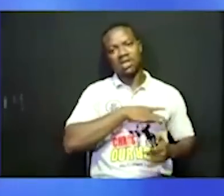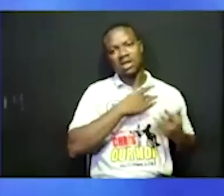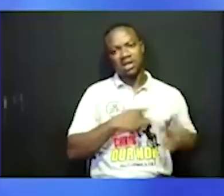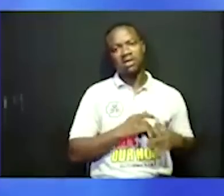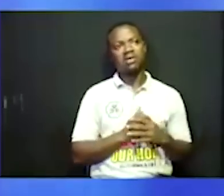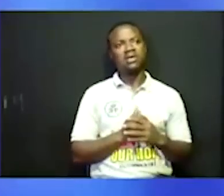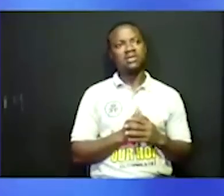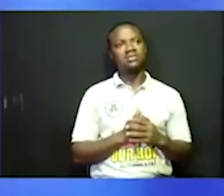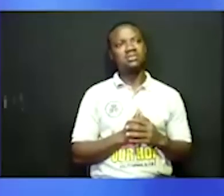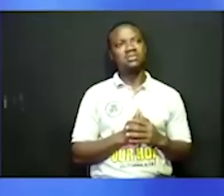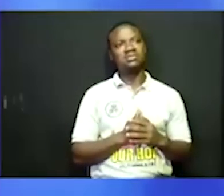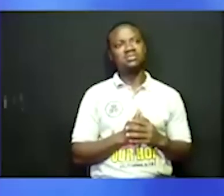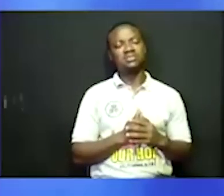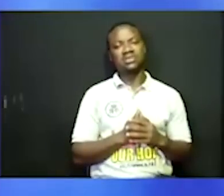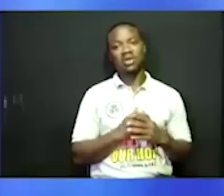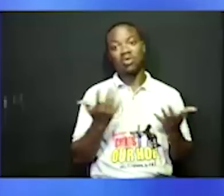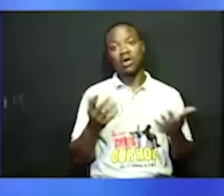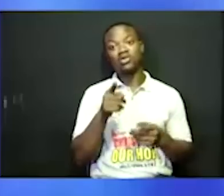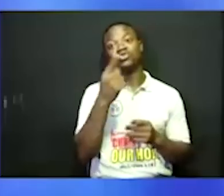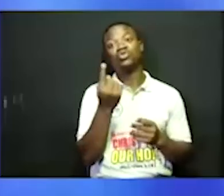After all, you are not the only person living on the earth.